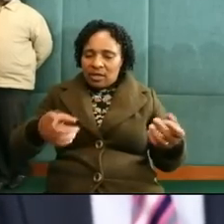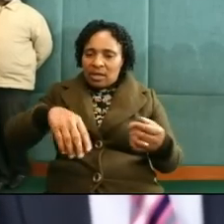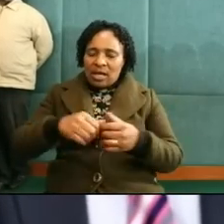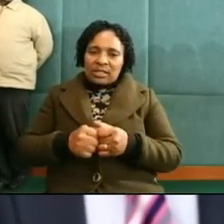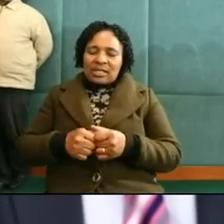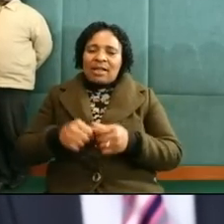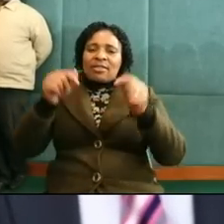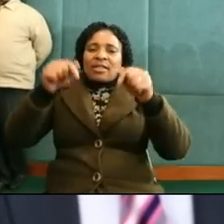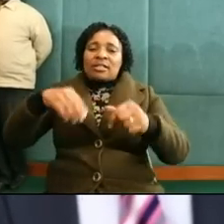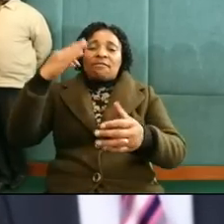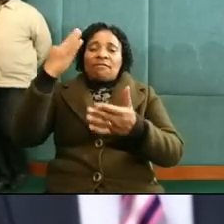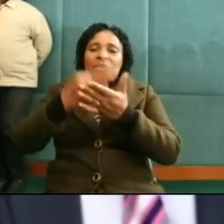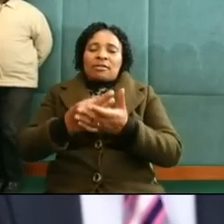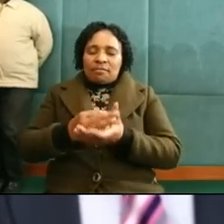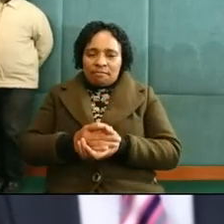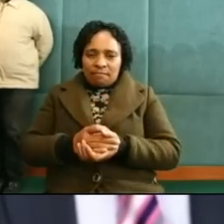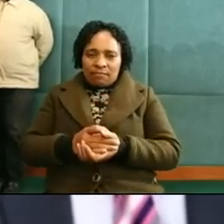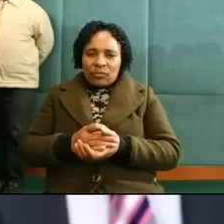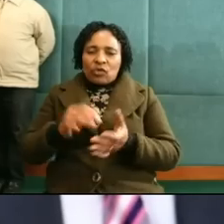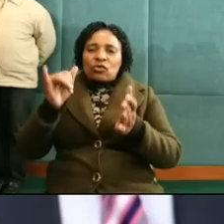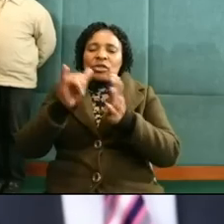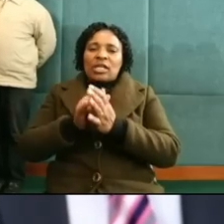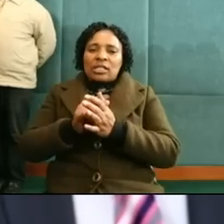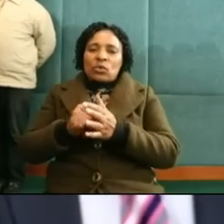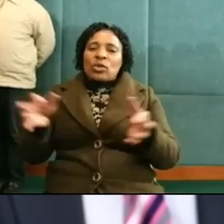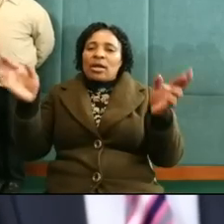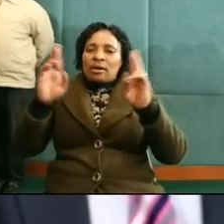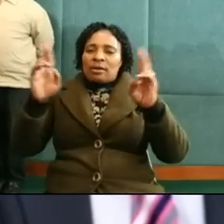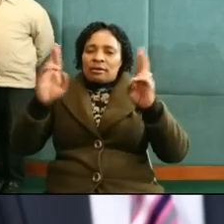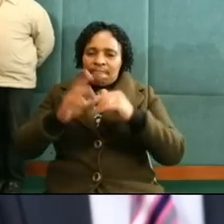this faith so that we are ready.